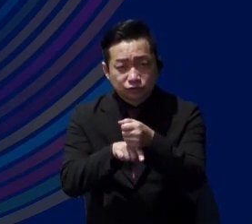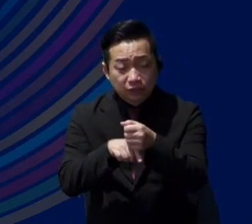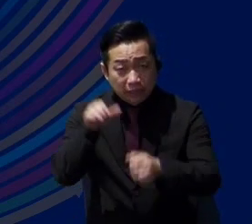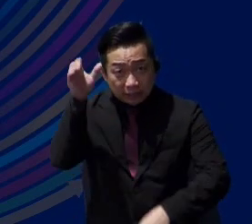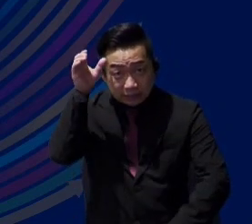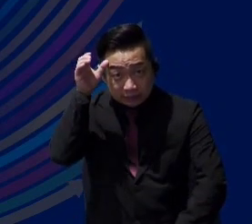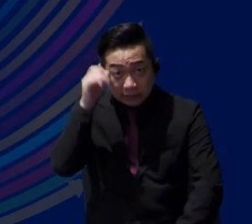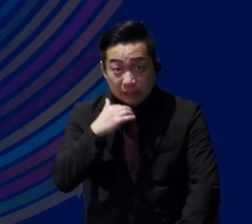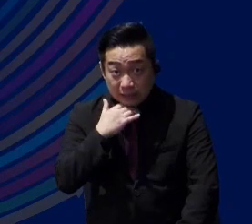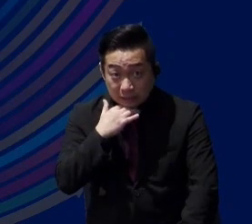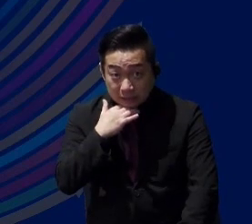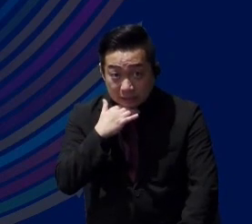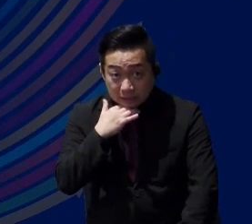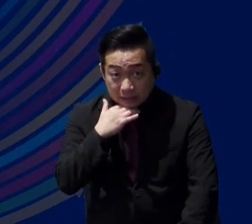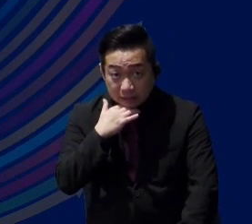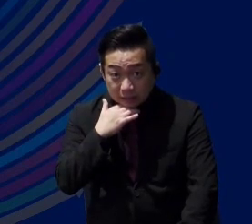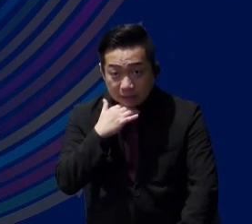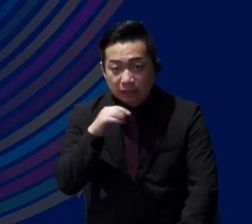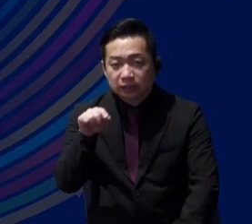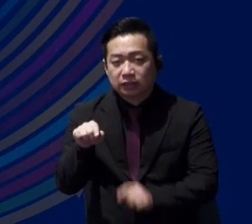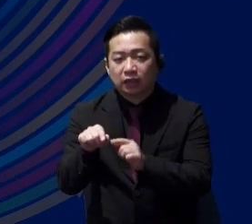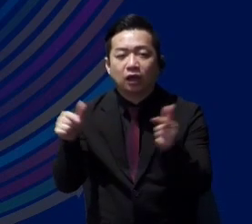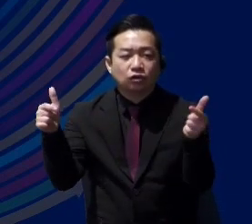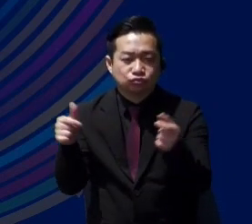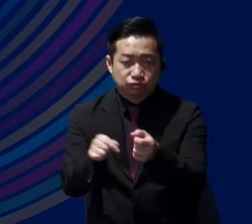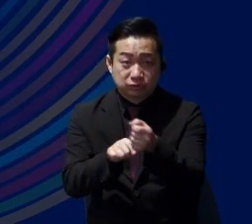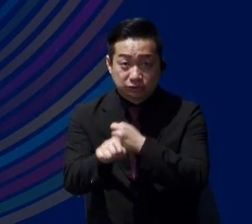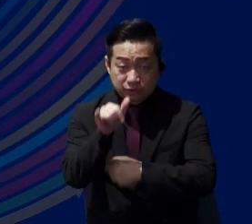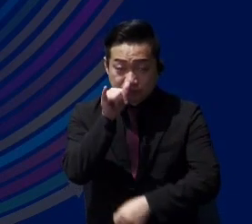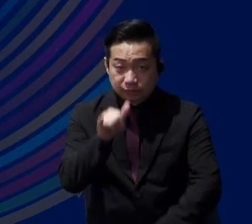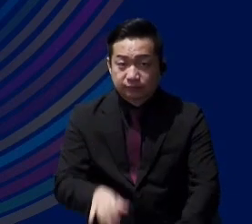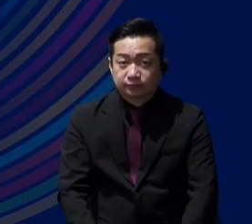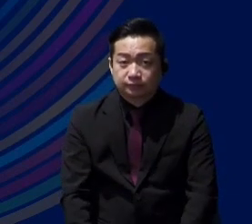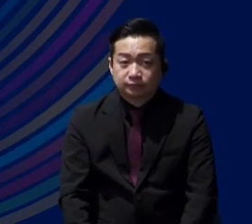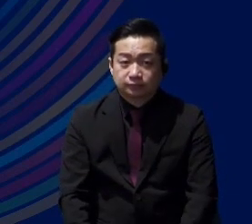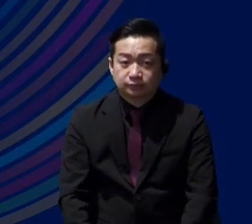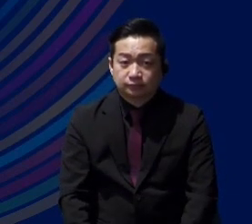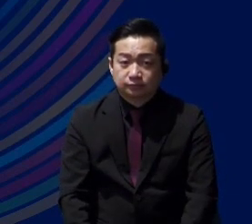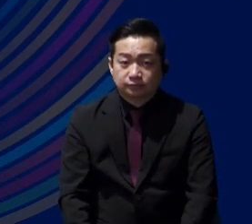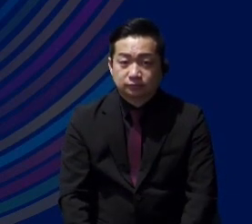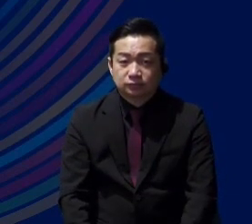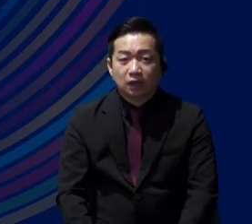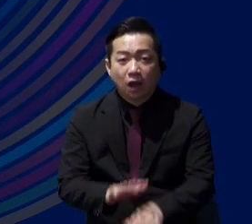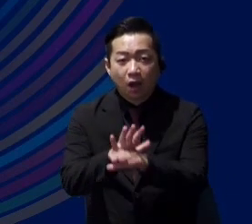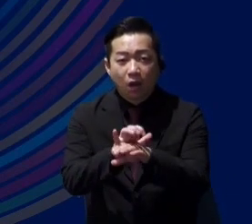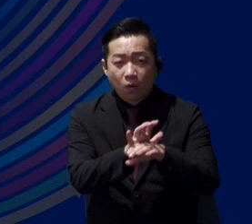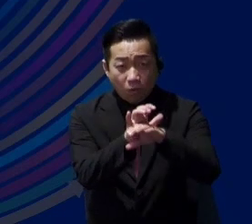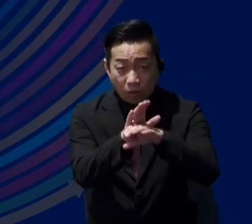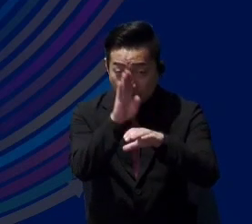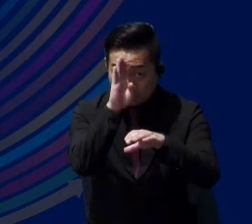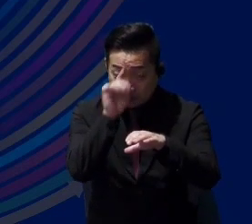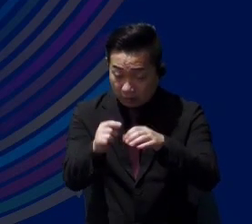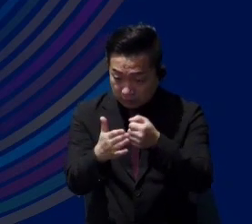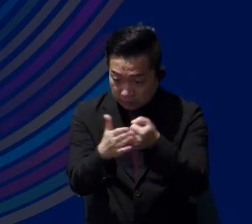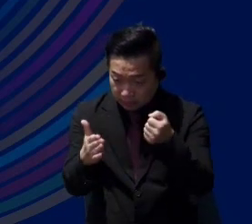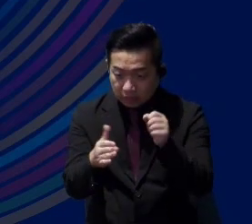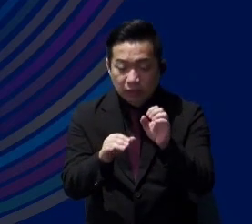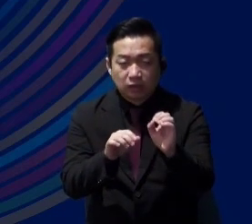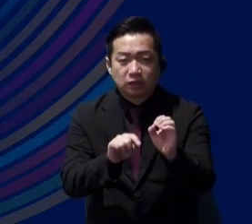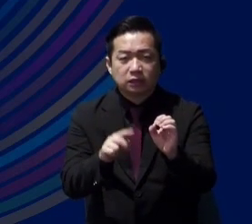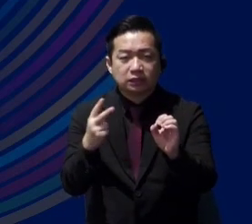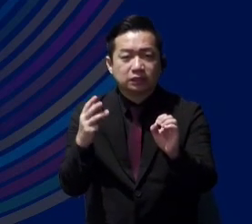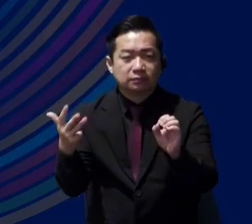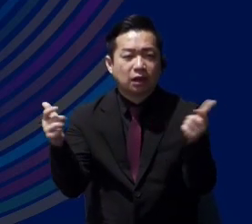0.3 year you lost due to the COVID. Some country lost 4 years. You